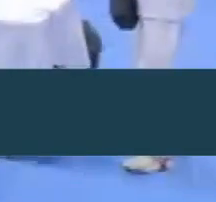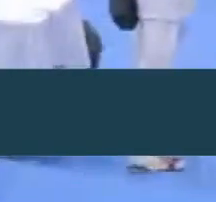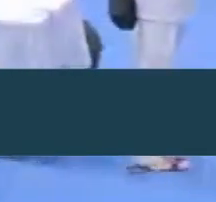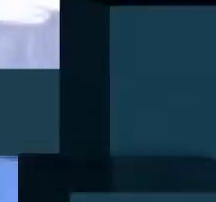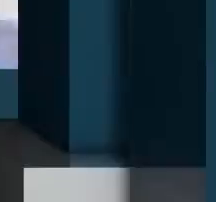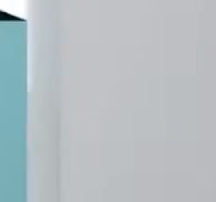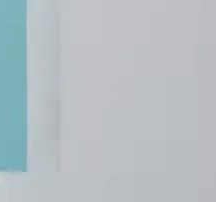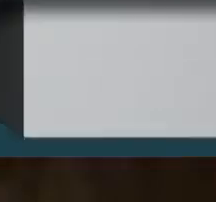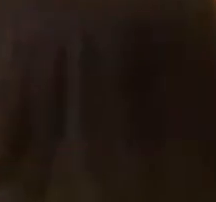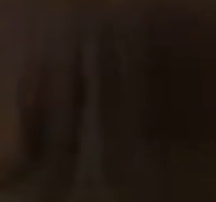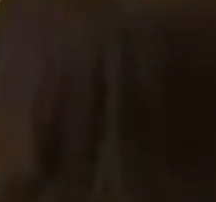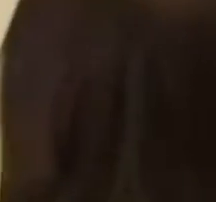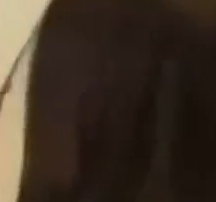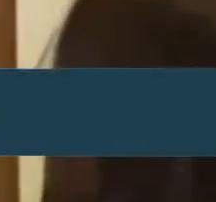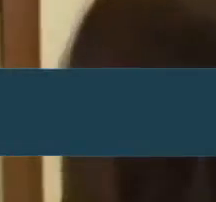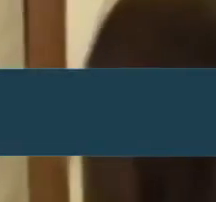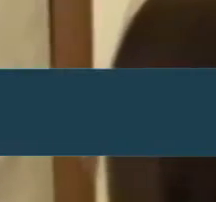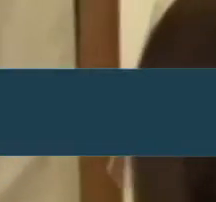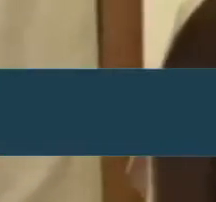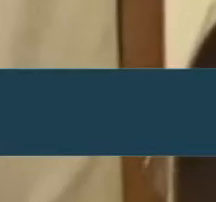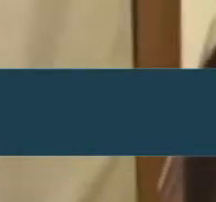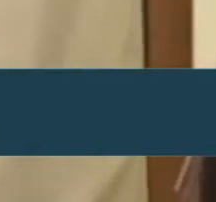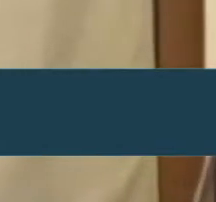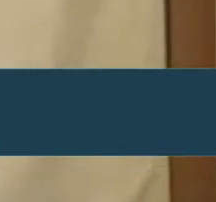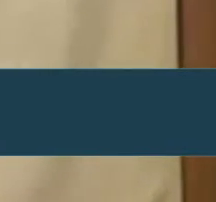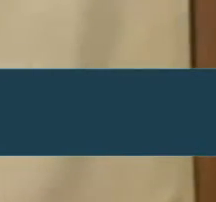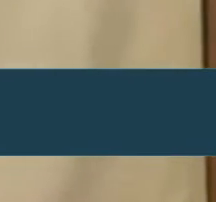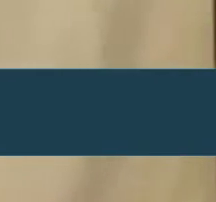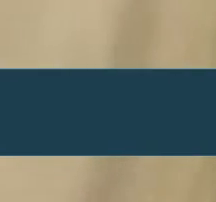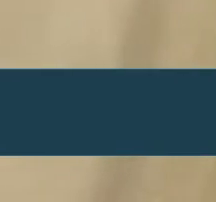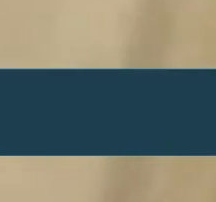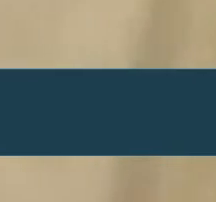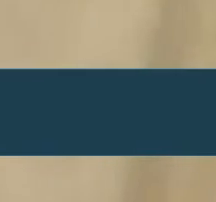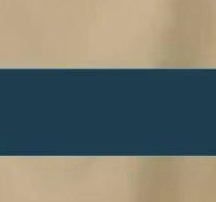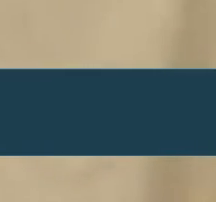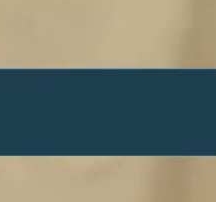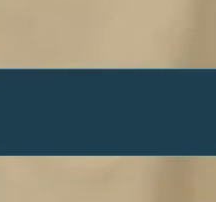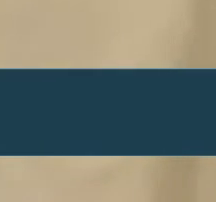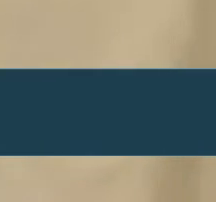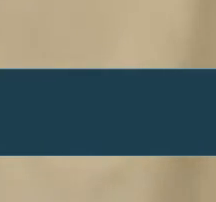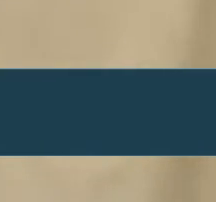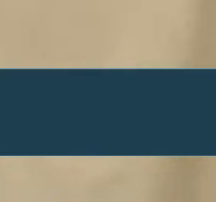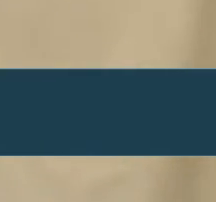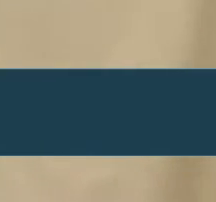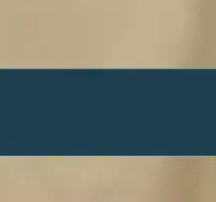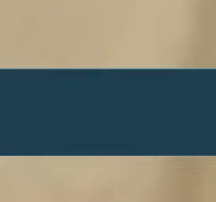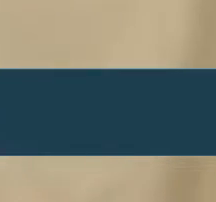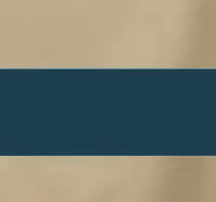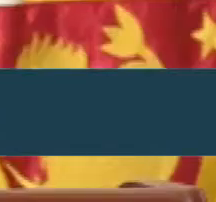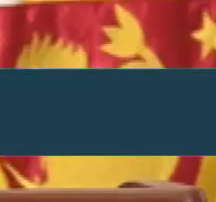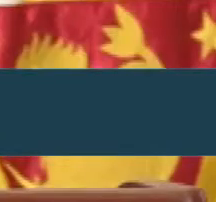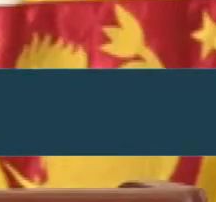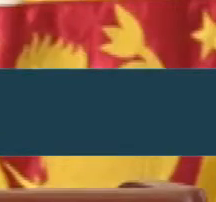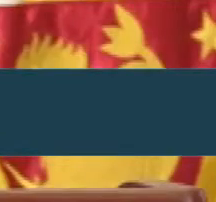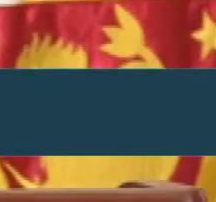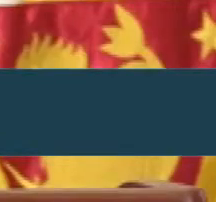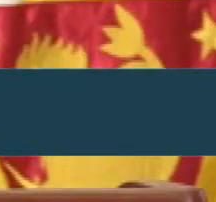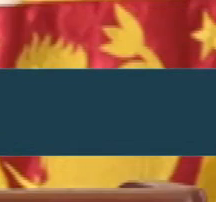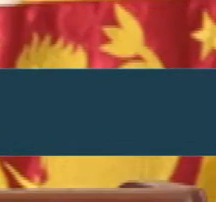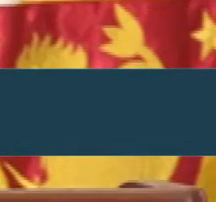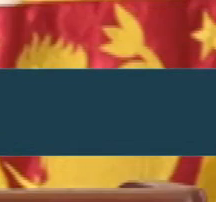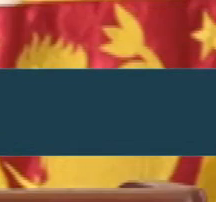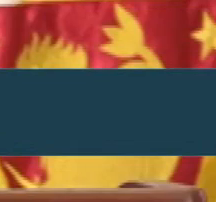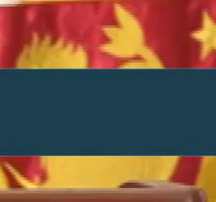move. And the Liberal Party says the opposition's best bet in the 2022 presidential race is still Vice President